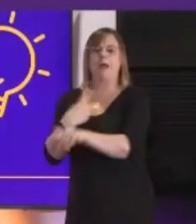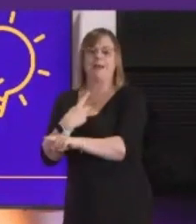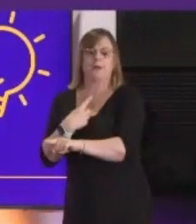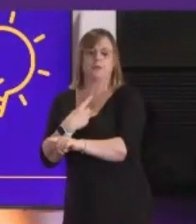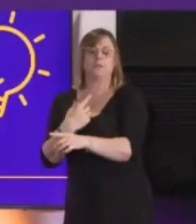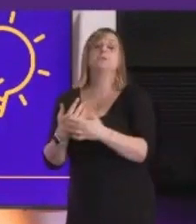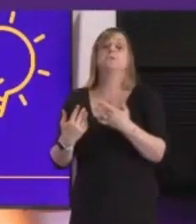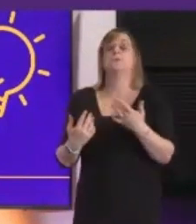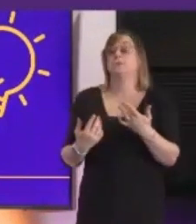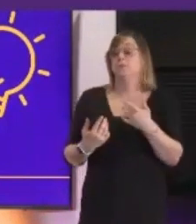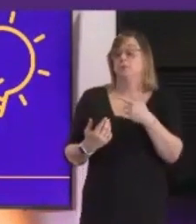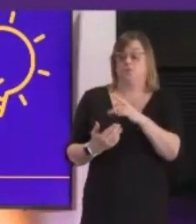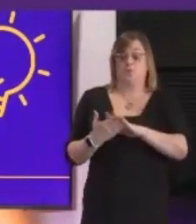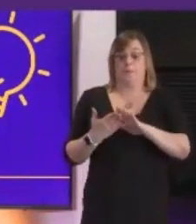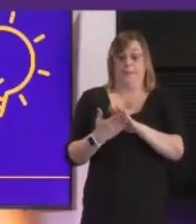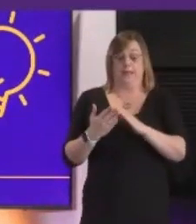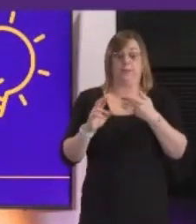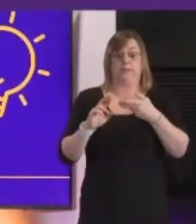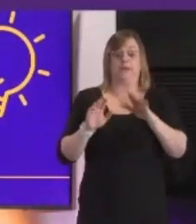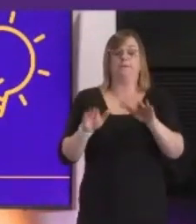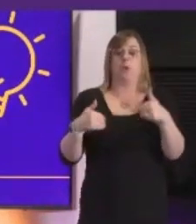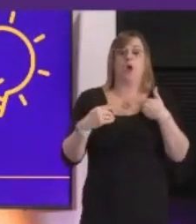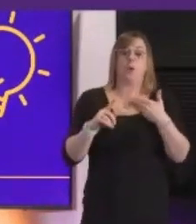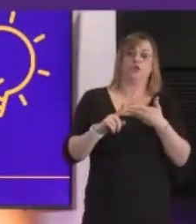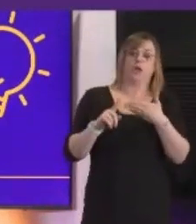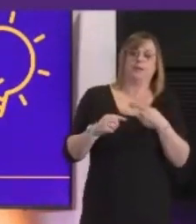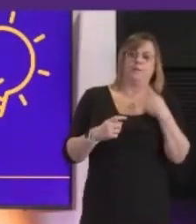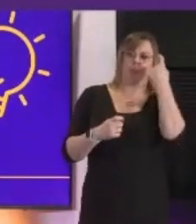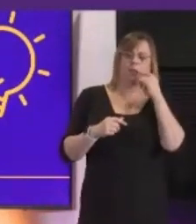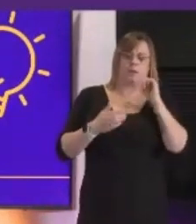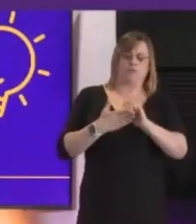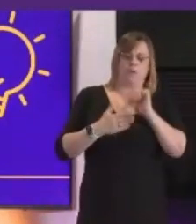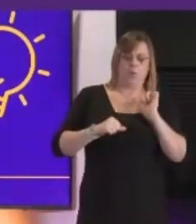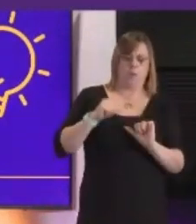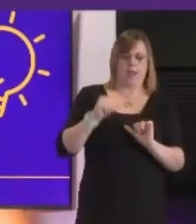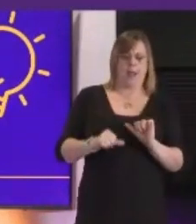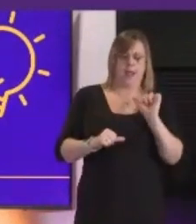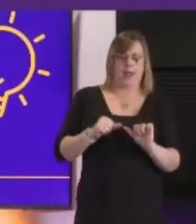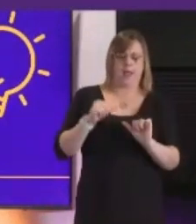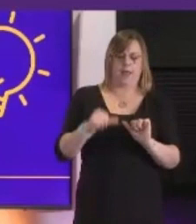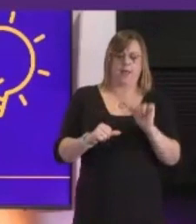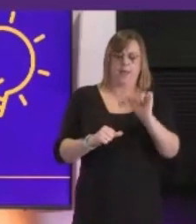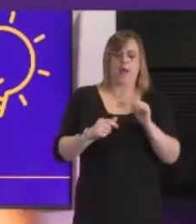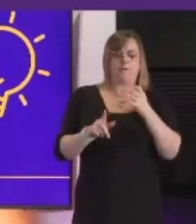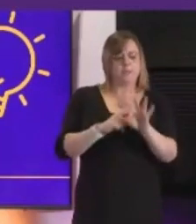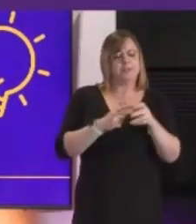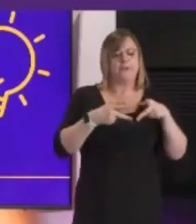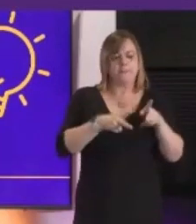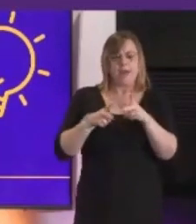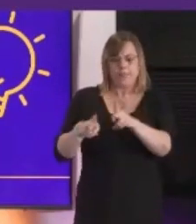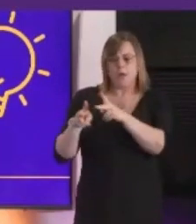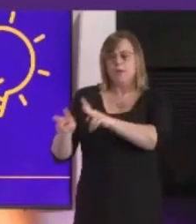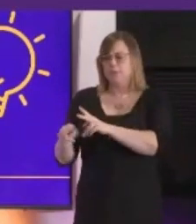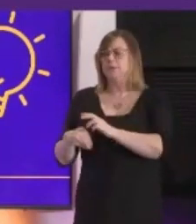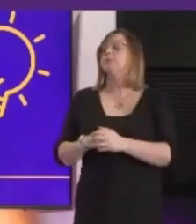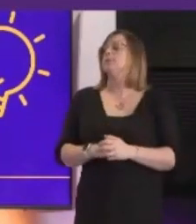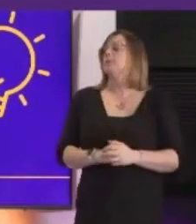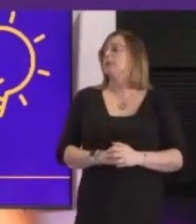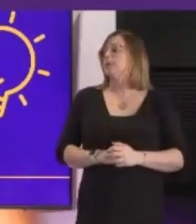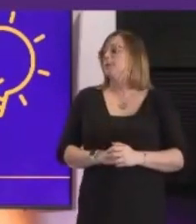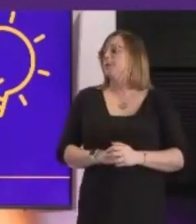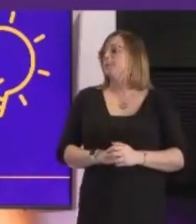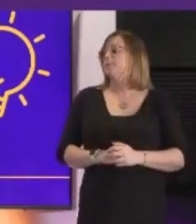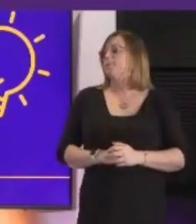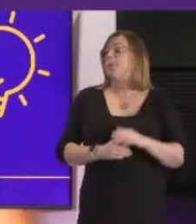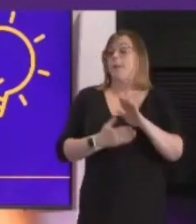things, if we're objective, if we're think critically and do things in a quite a methodological way,